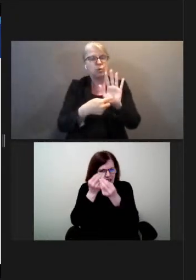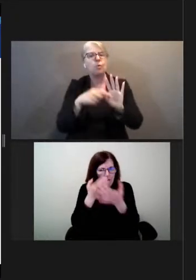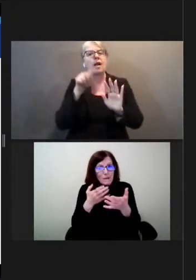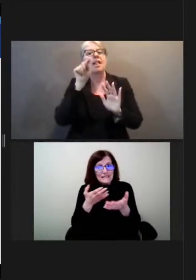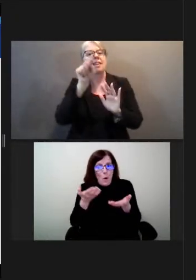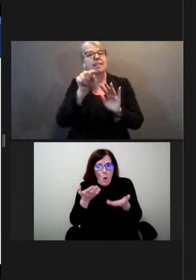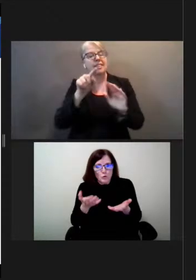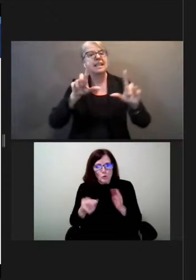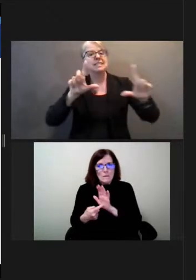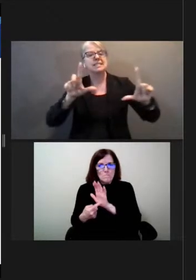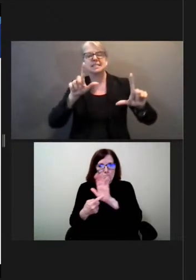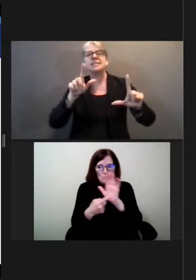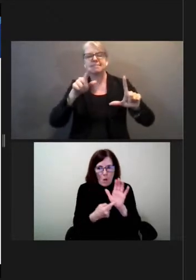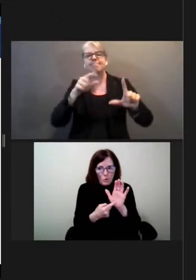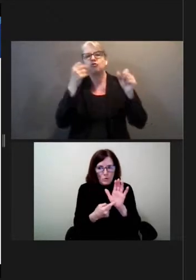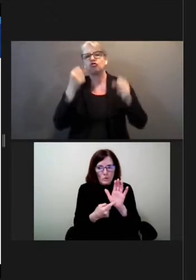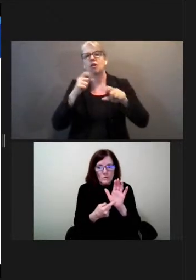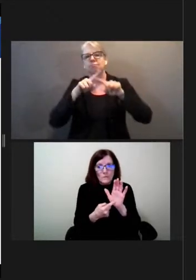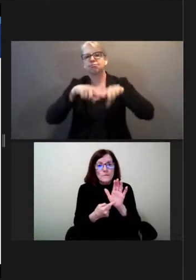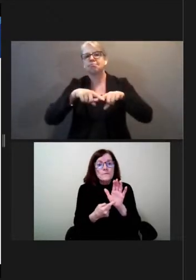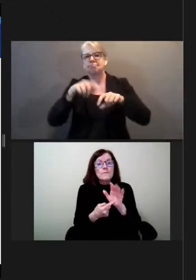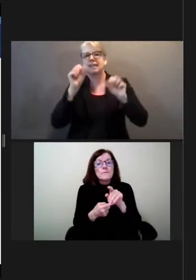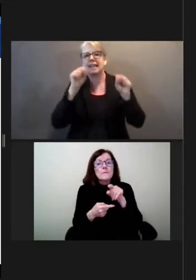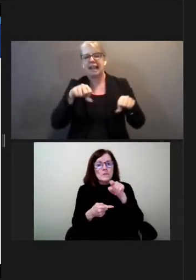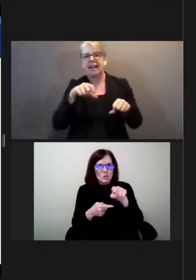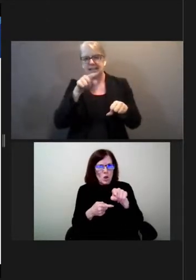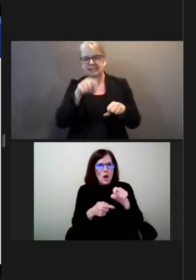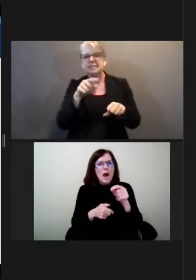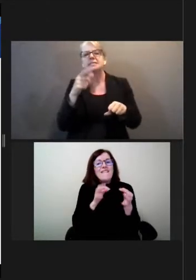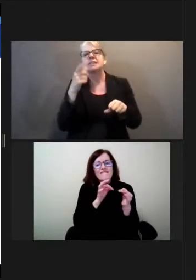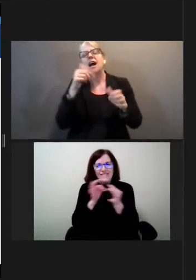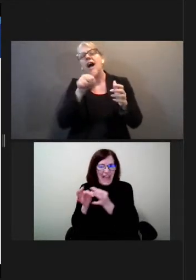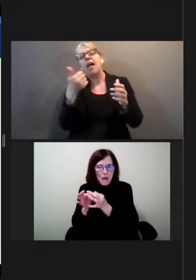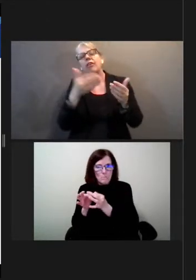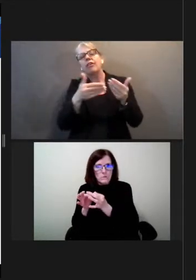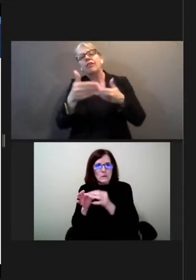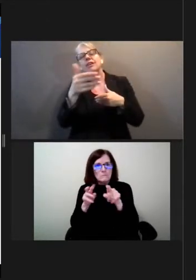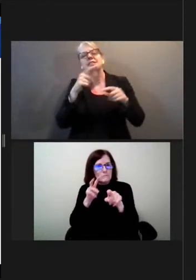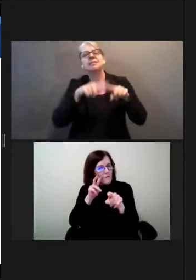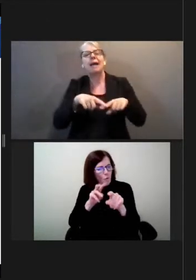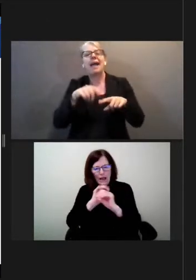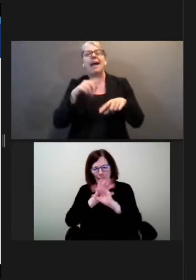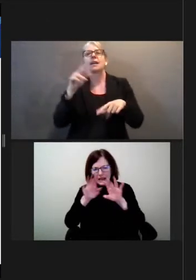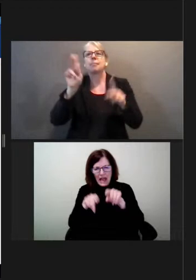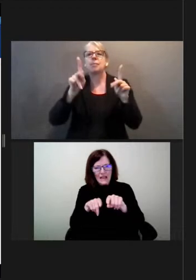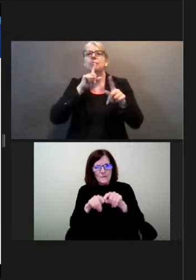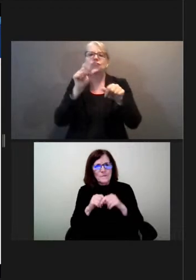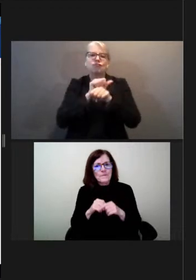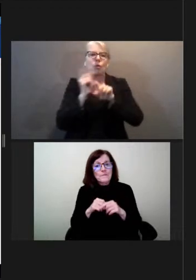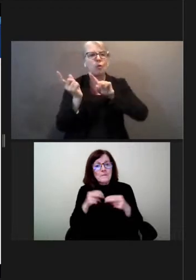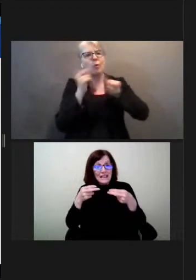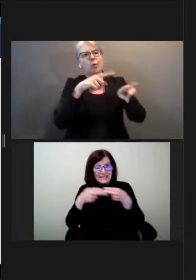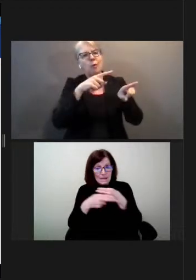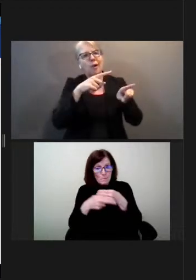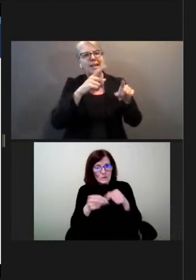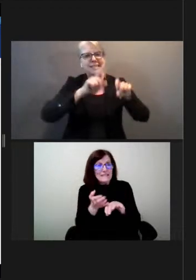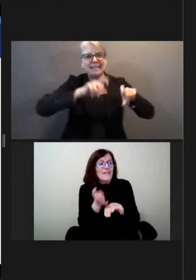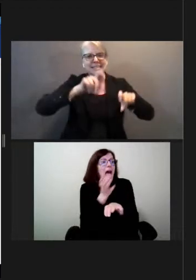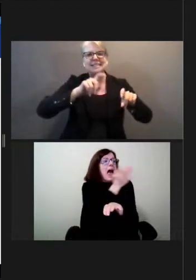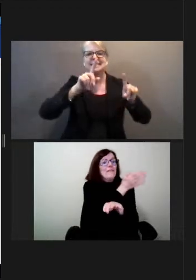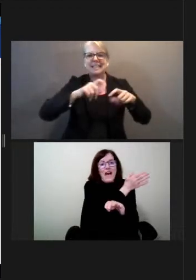most reliable. The other ones preceding this depend on people going for testing being